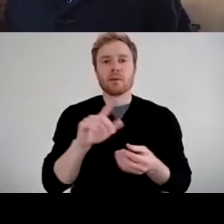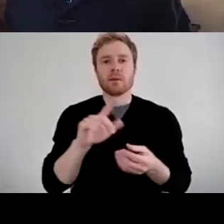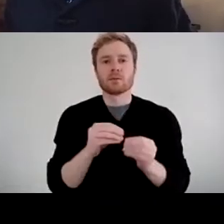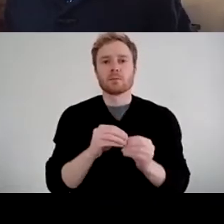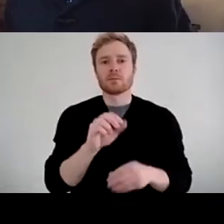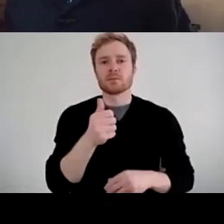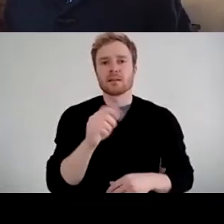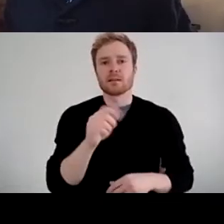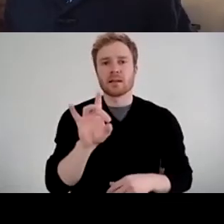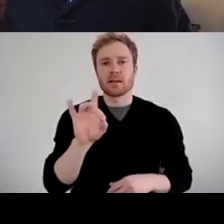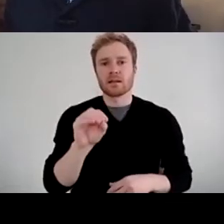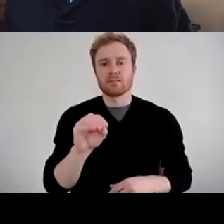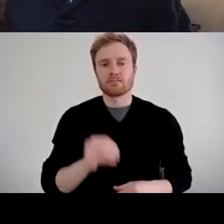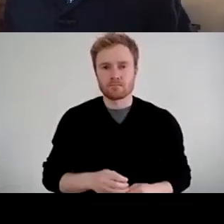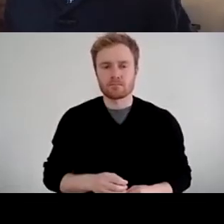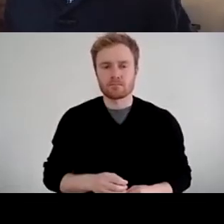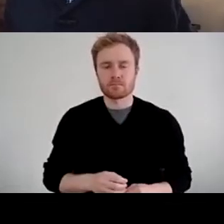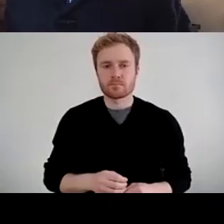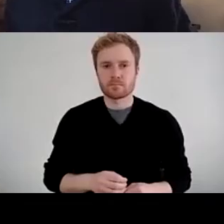Thank you. Any other members?